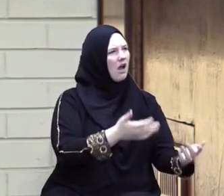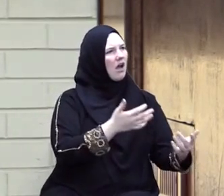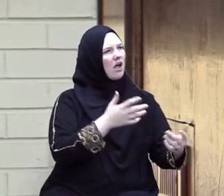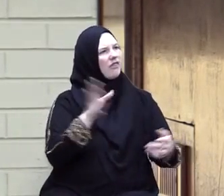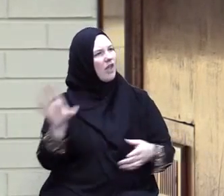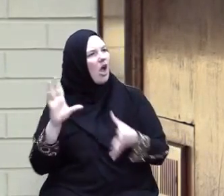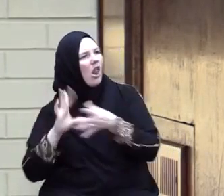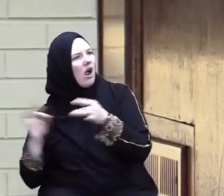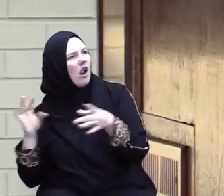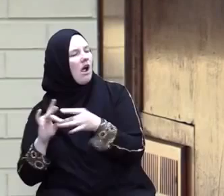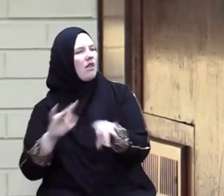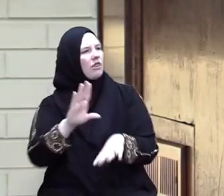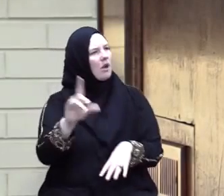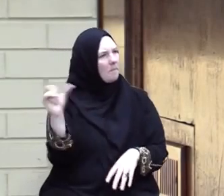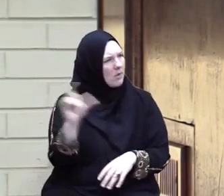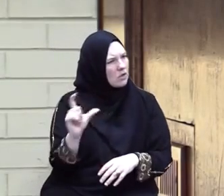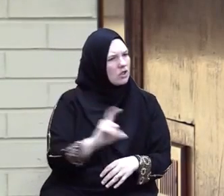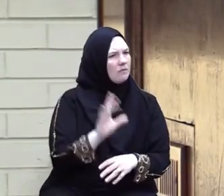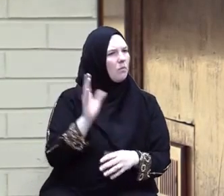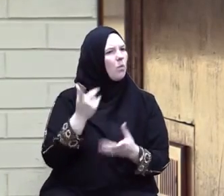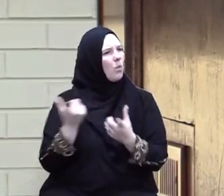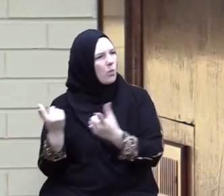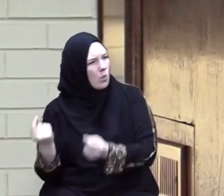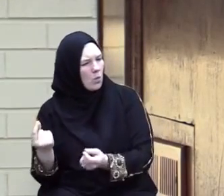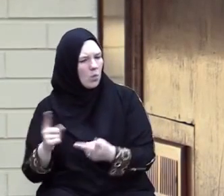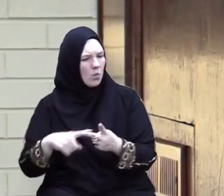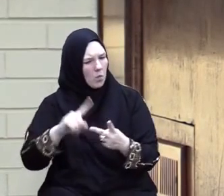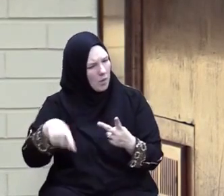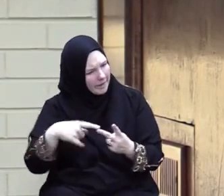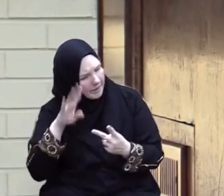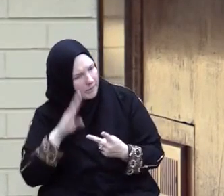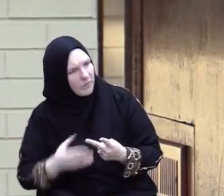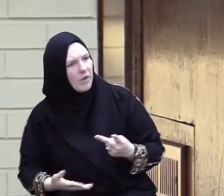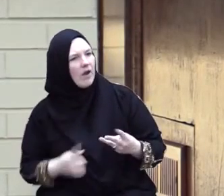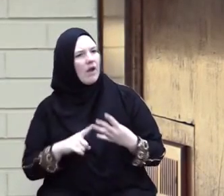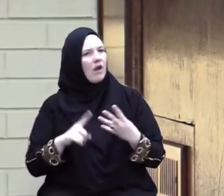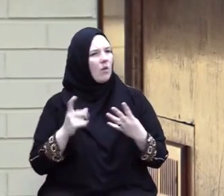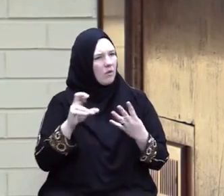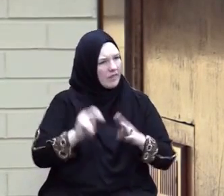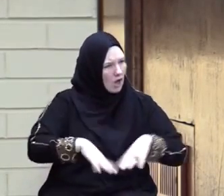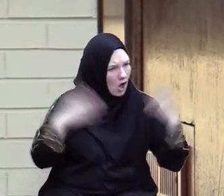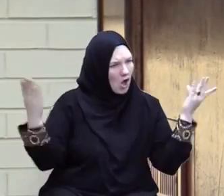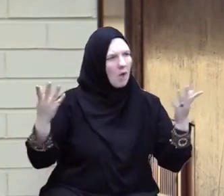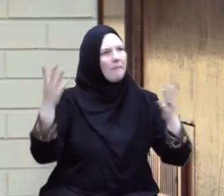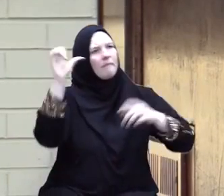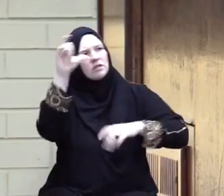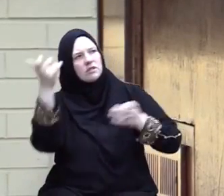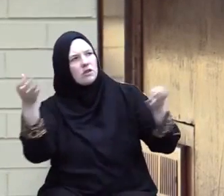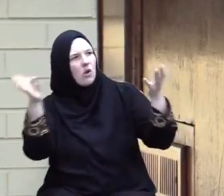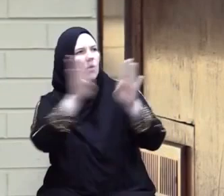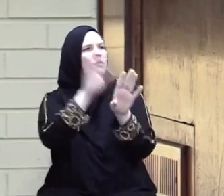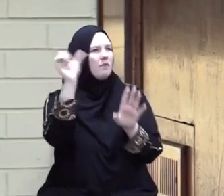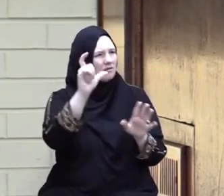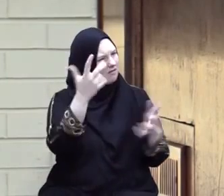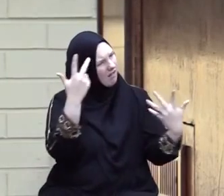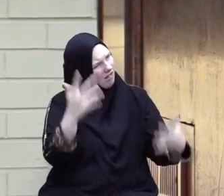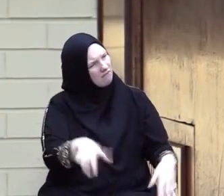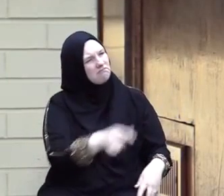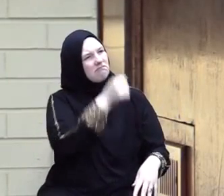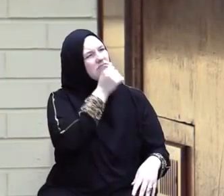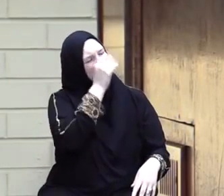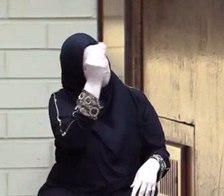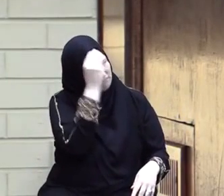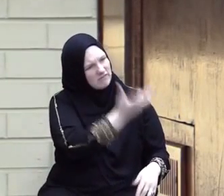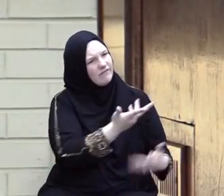We give you information about the Muslims, what they do, when they pray, when they open the mosque, when they close the mosque. We gave you those